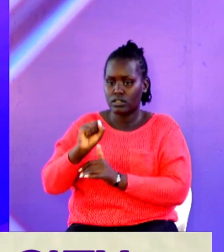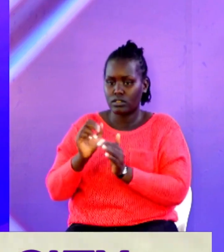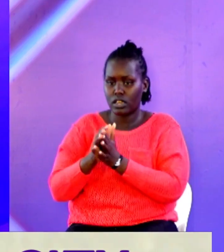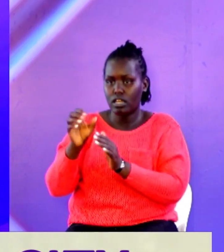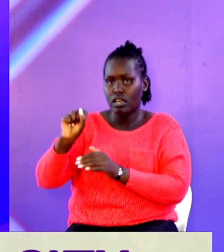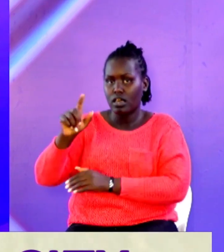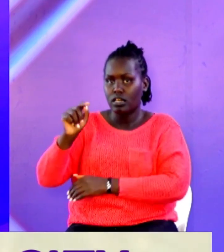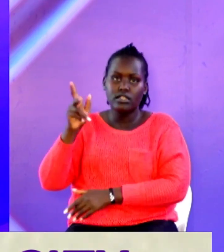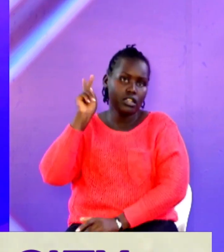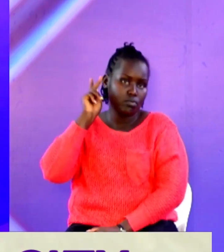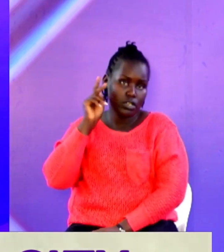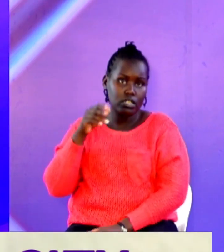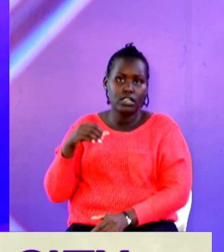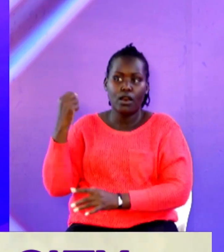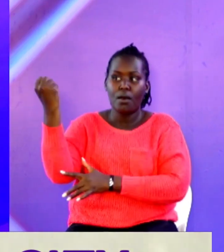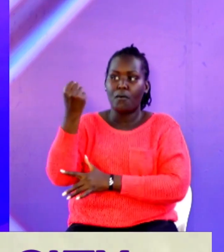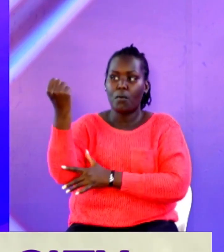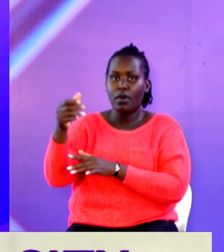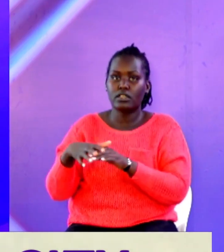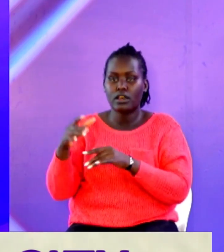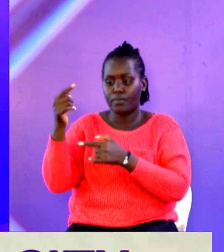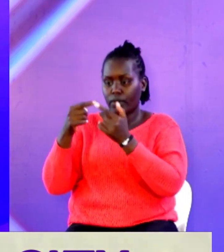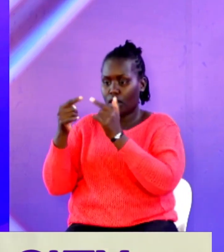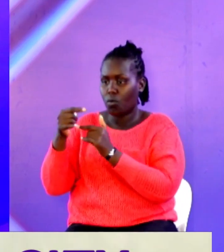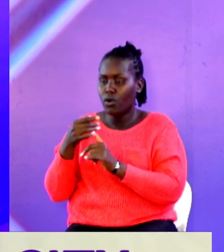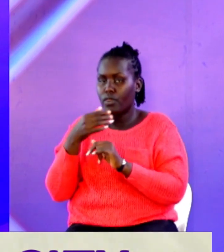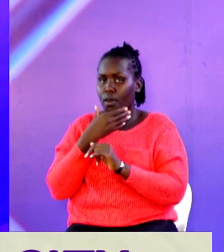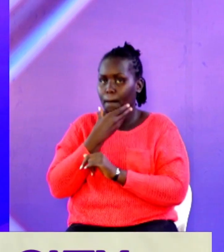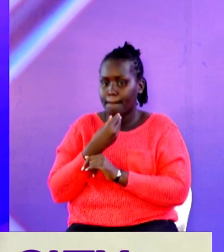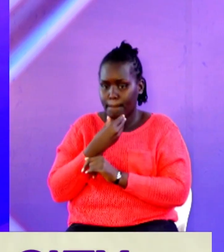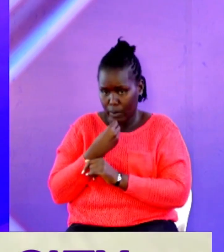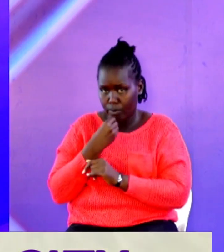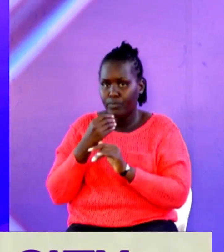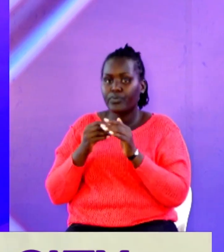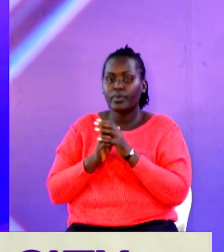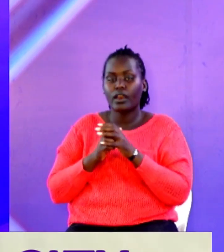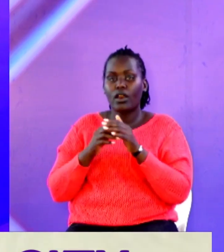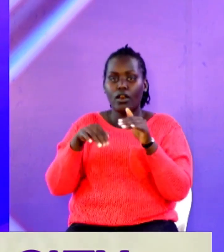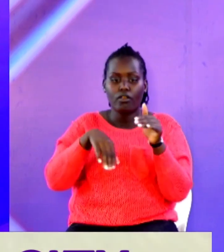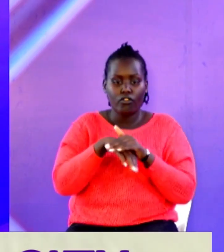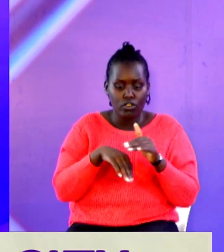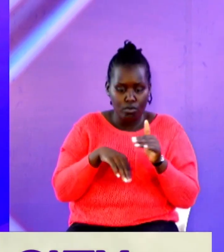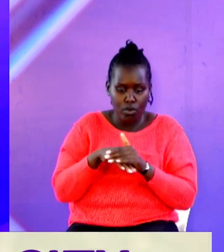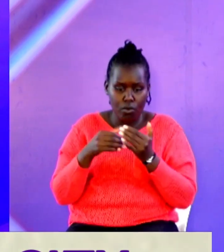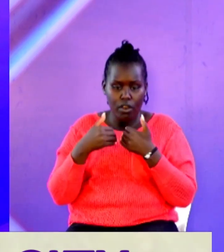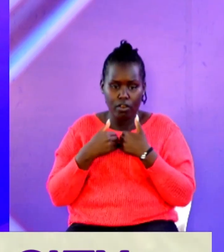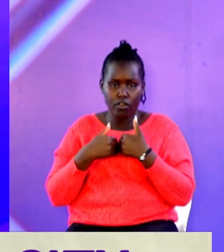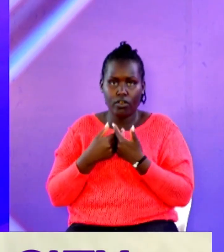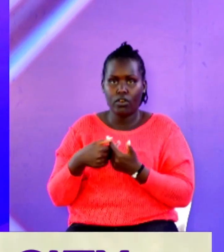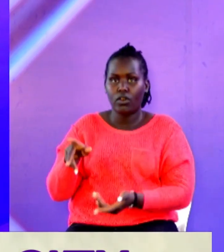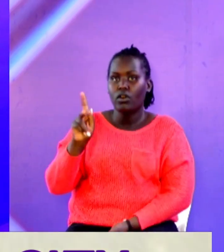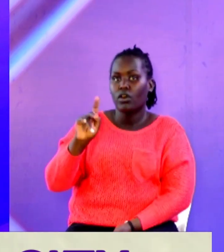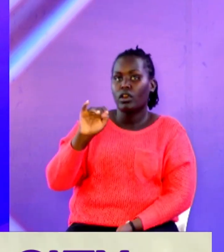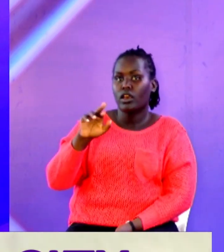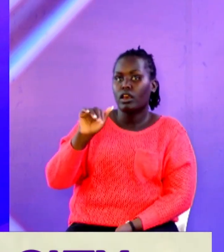won the boys title, that is the Rugby Sevens. In football, we have Kirangari